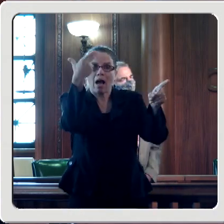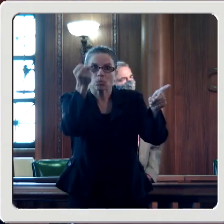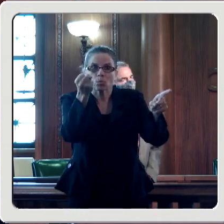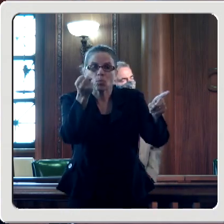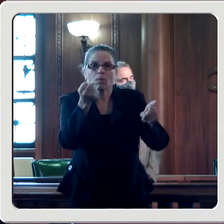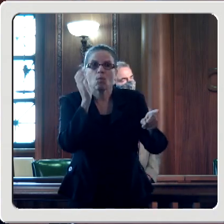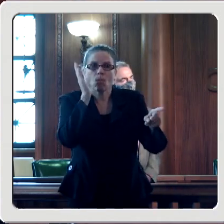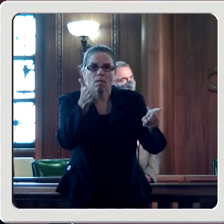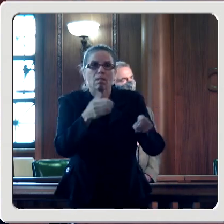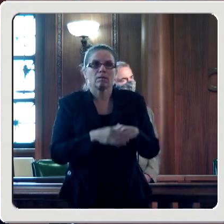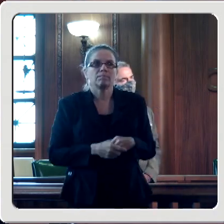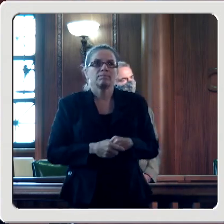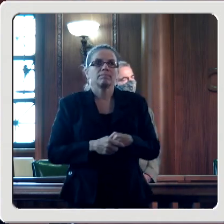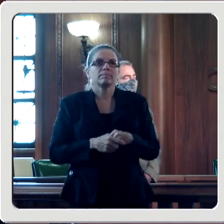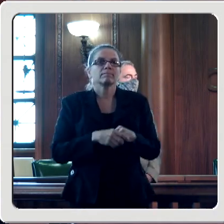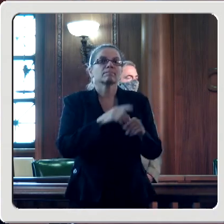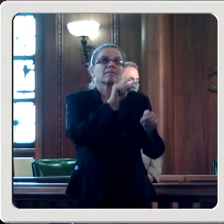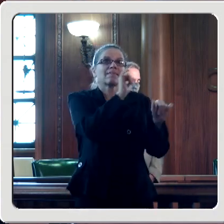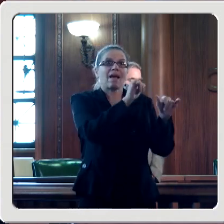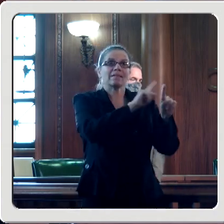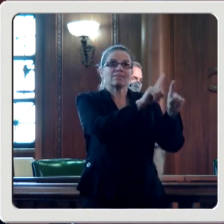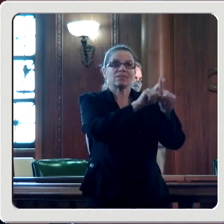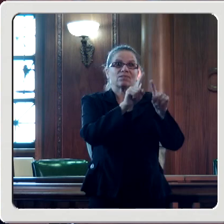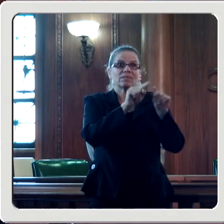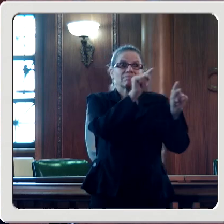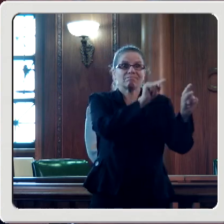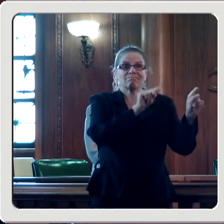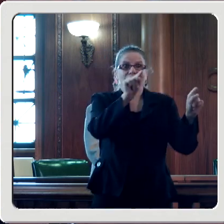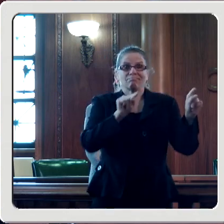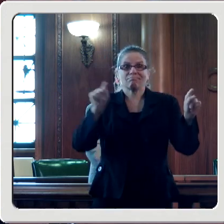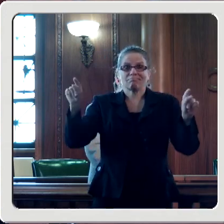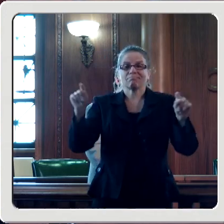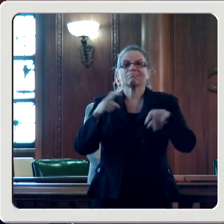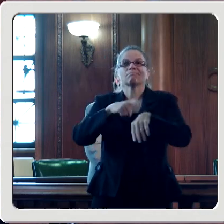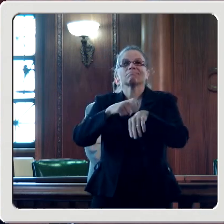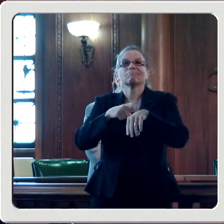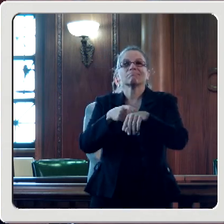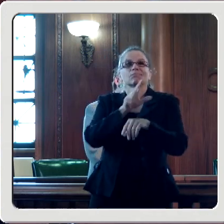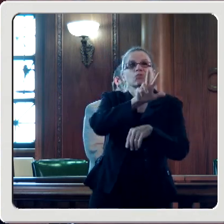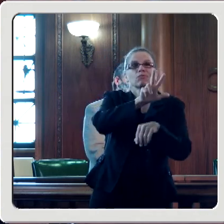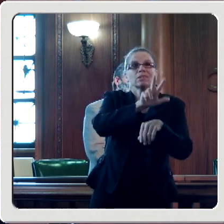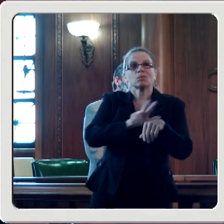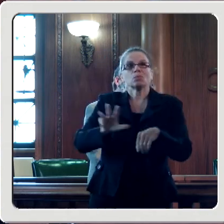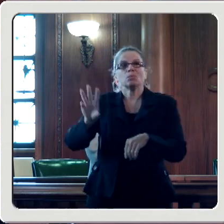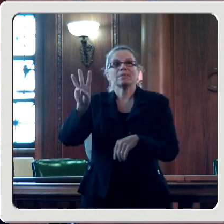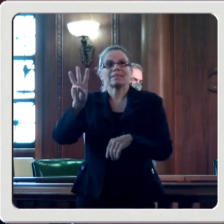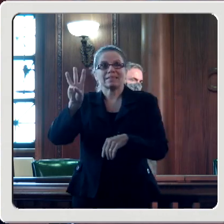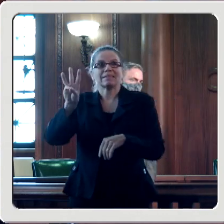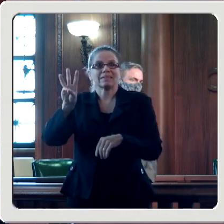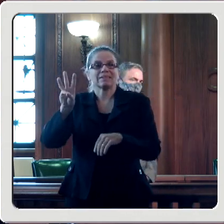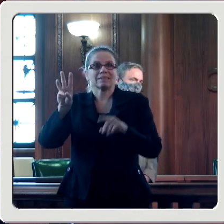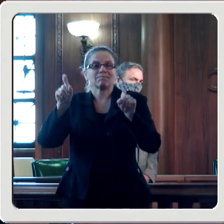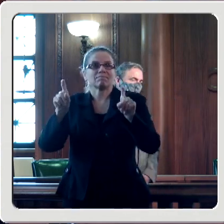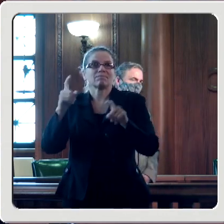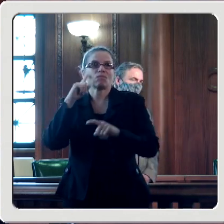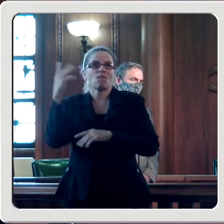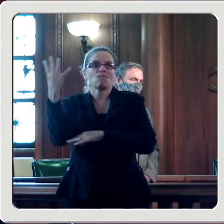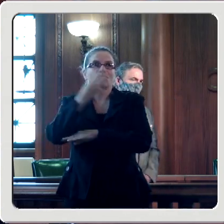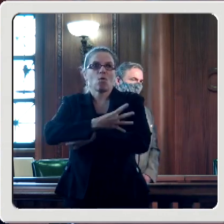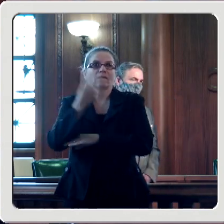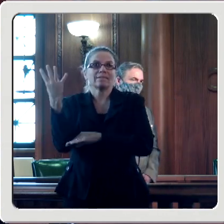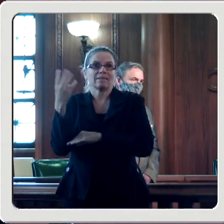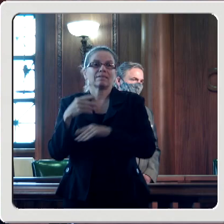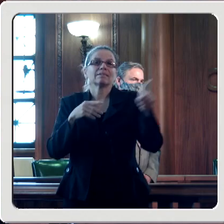to 6. That testing is being done by Tapestry. Please visit their website to make